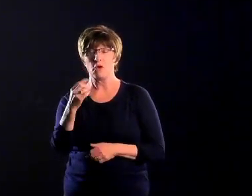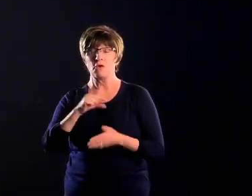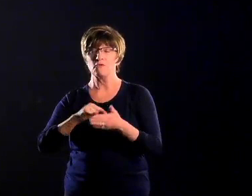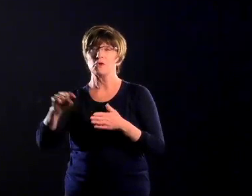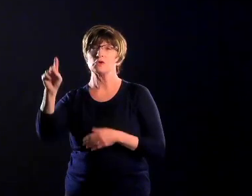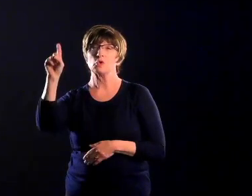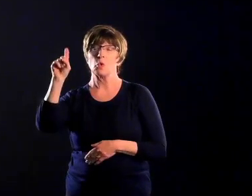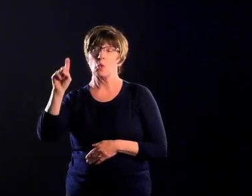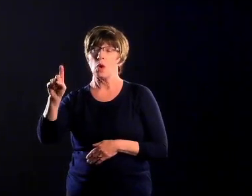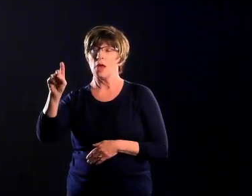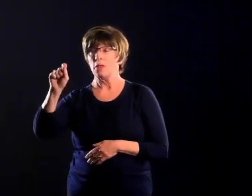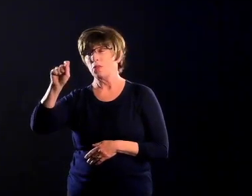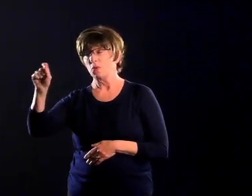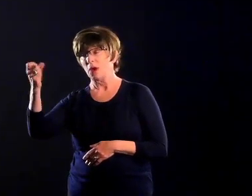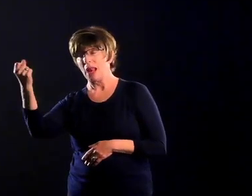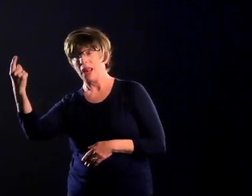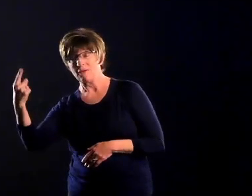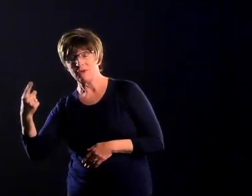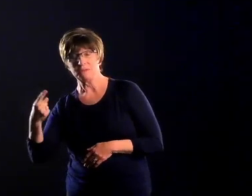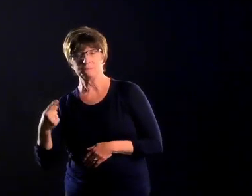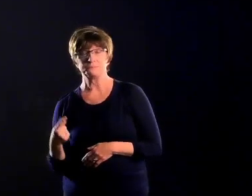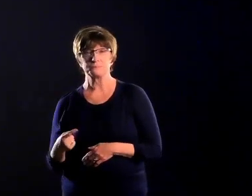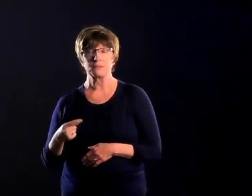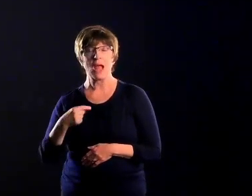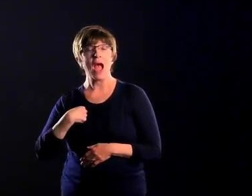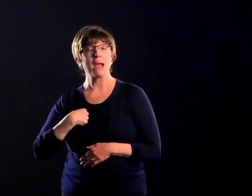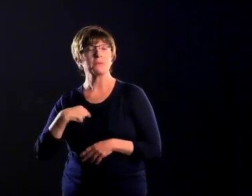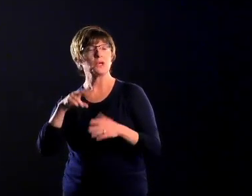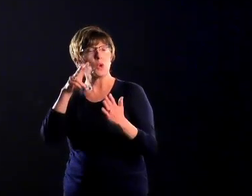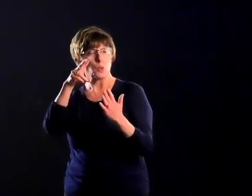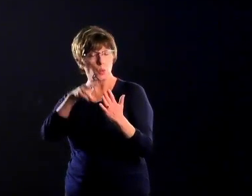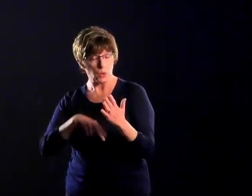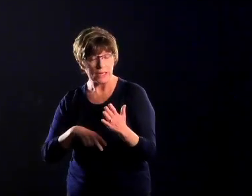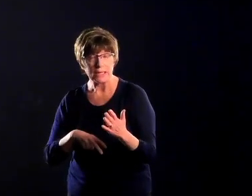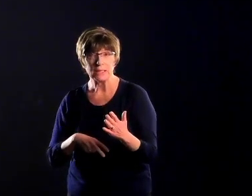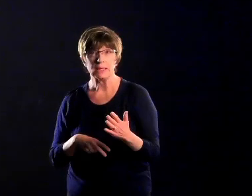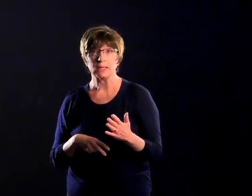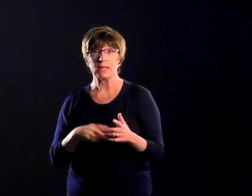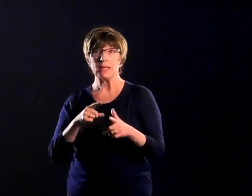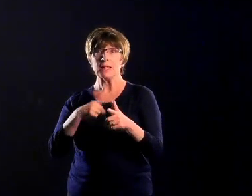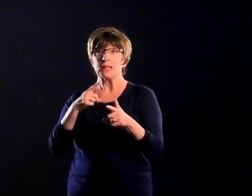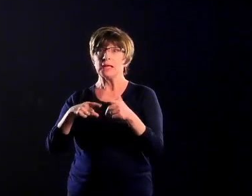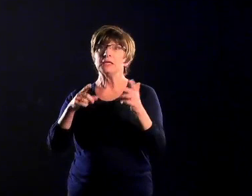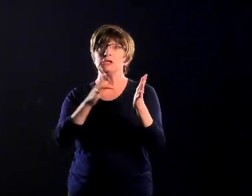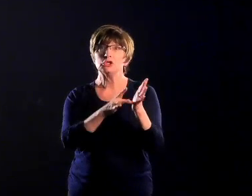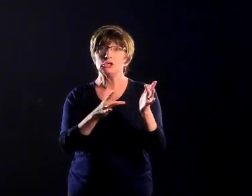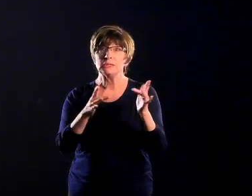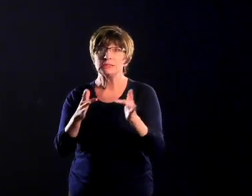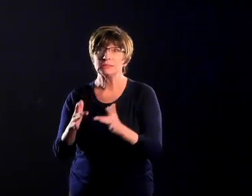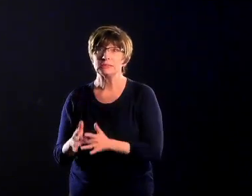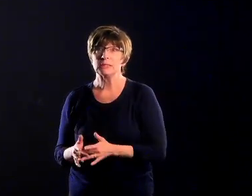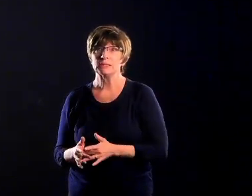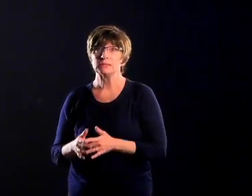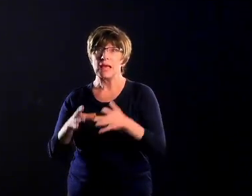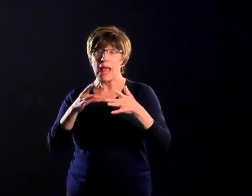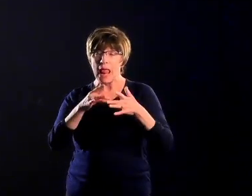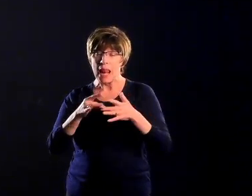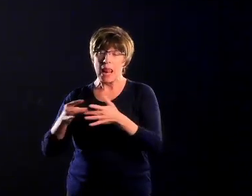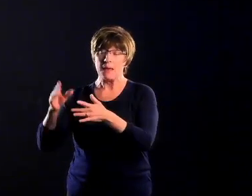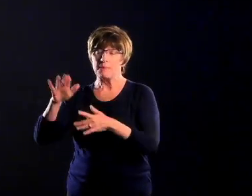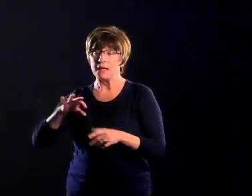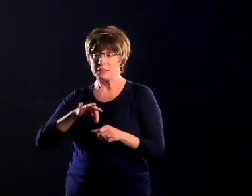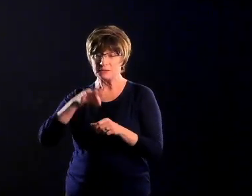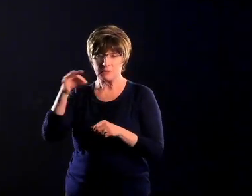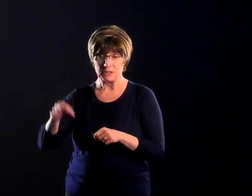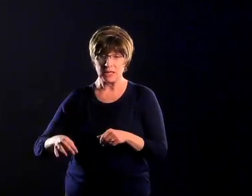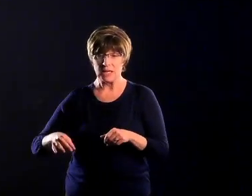number 1 through verse 11, follow along with me as I read it for us today. Then Jesus was led by the Spirit into